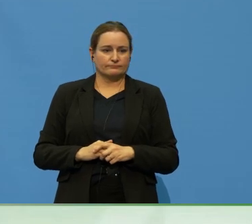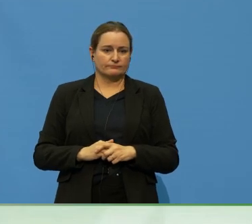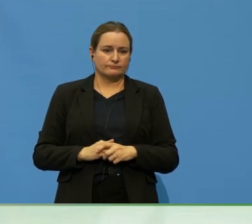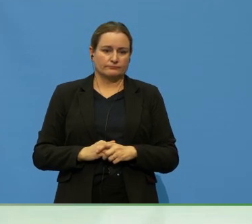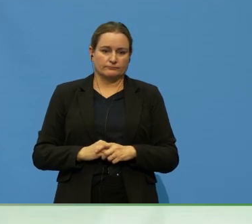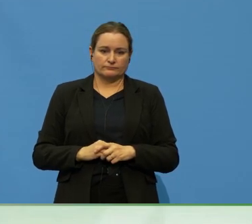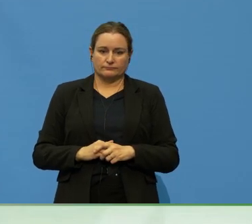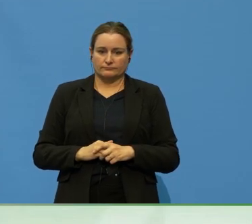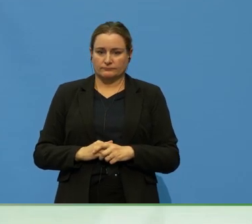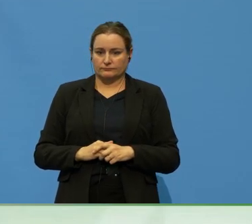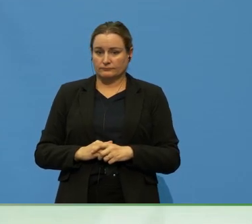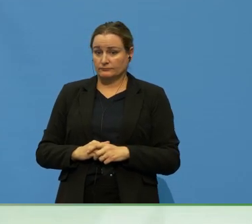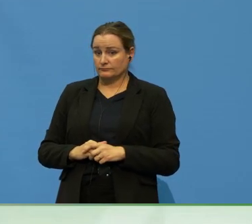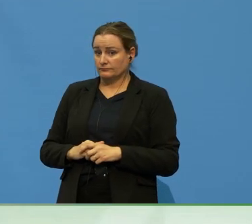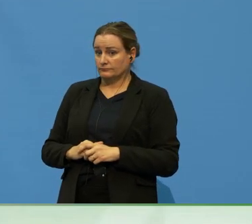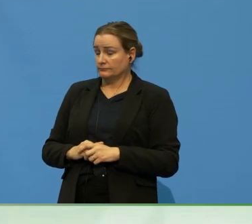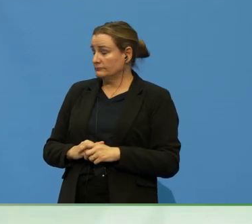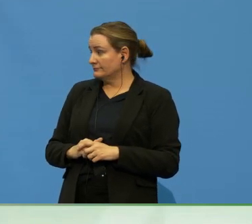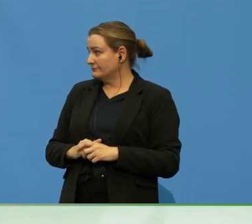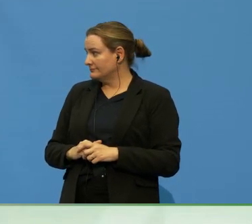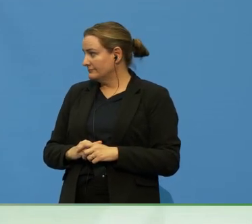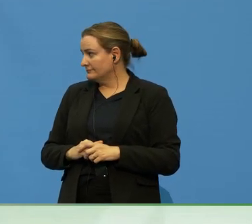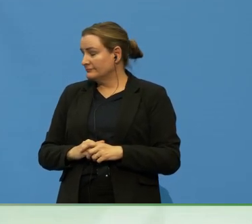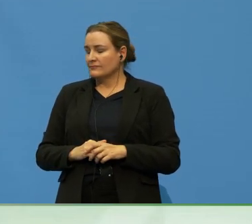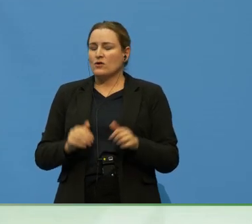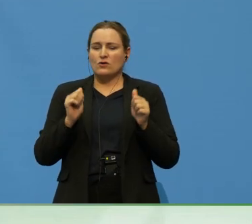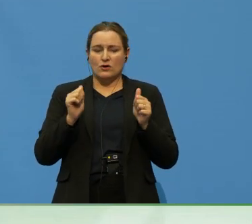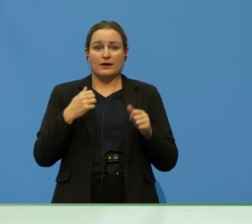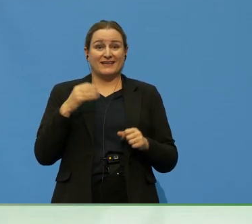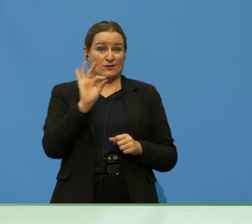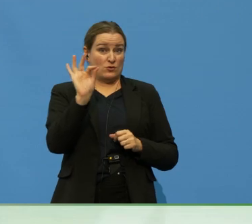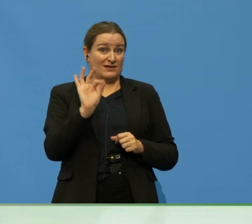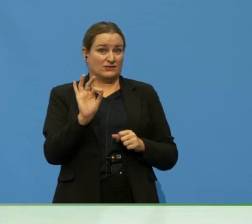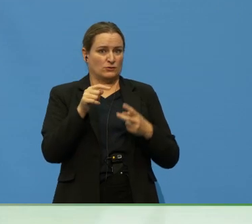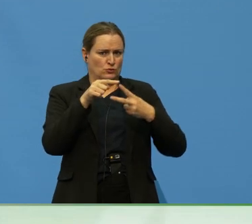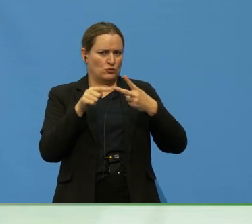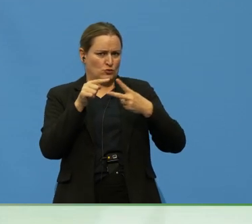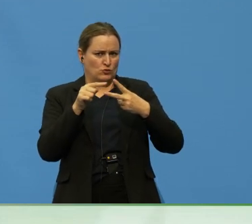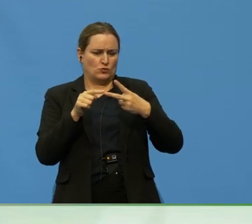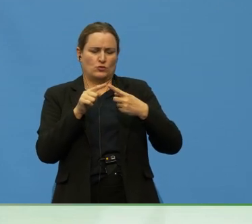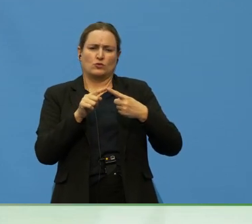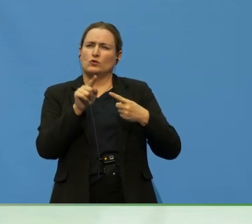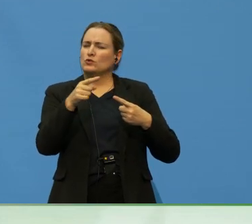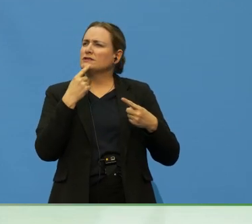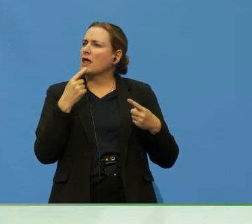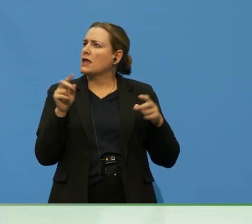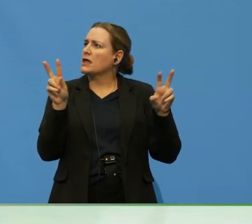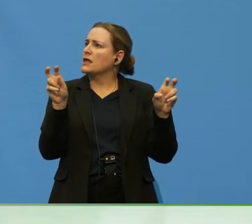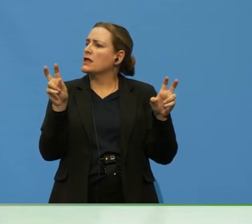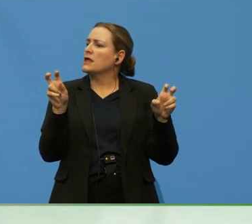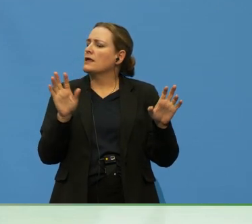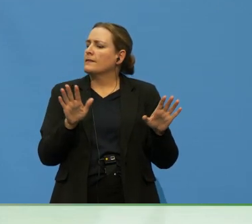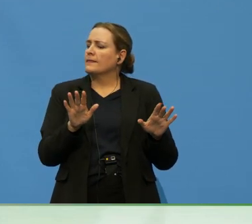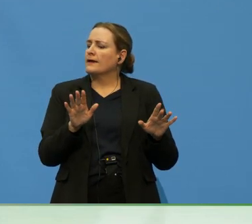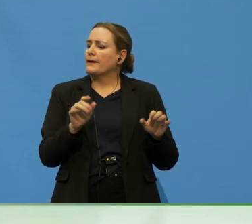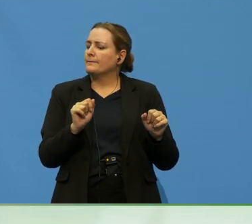Just let me ask you two clarifying questions. You mentioned the phrase, and I hope I remembered right, the thumb